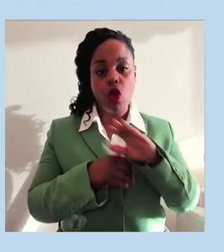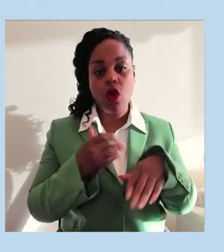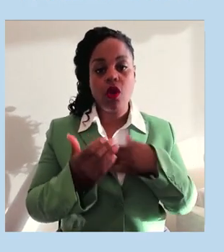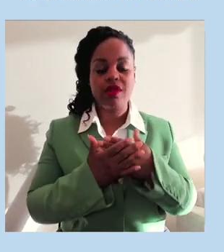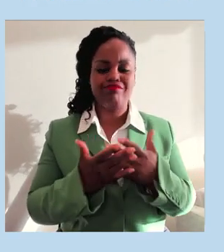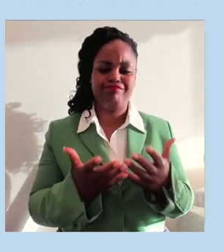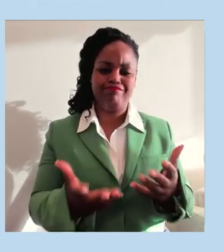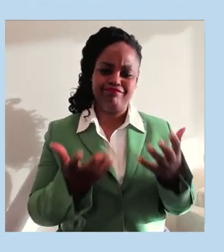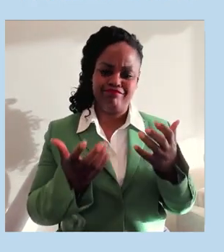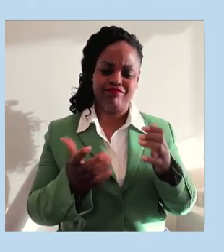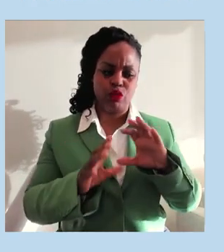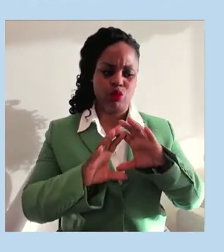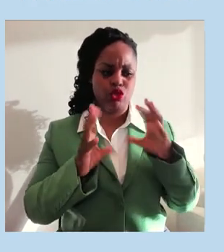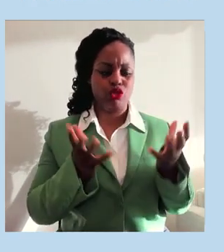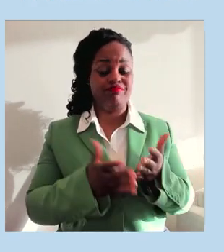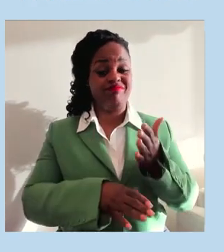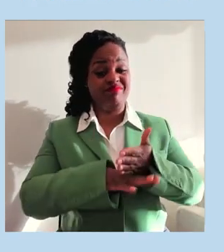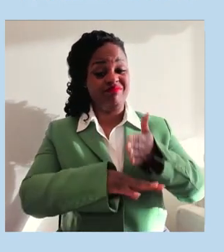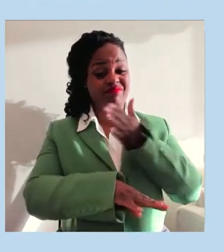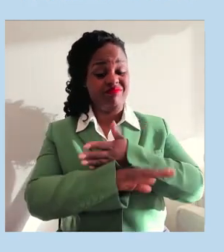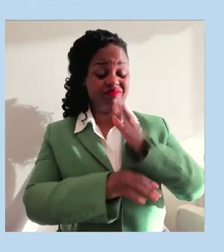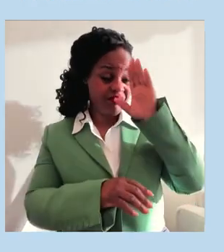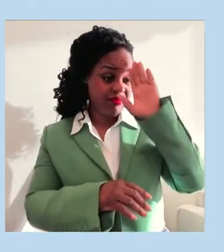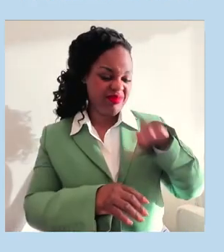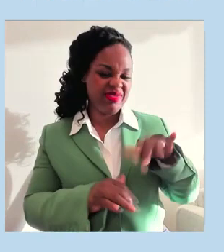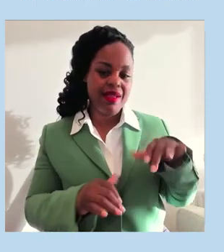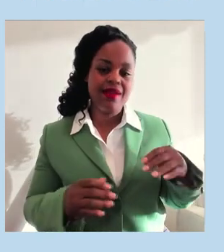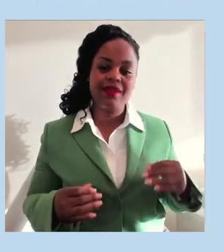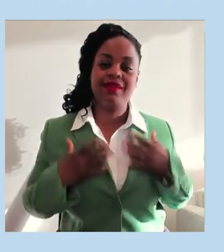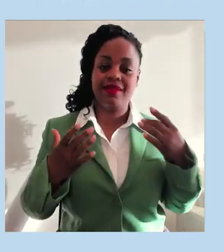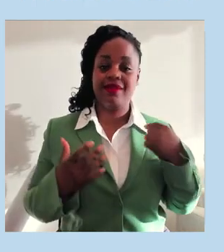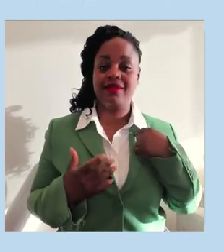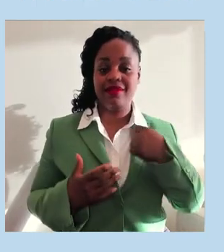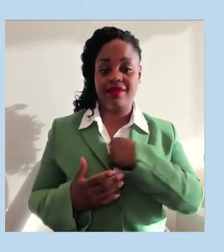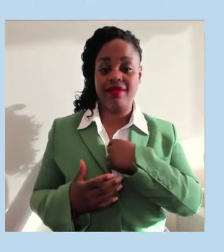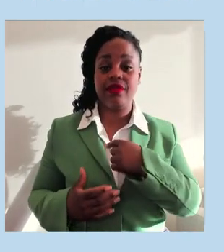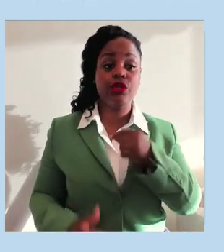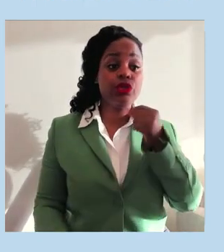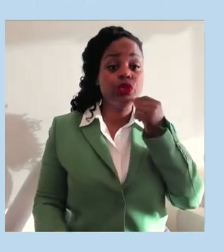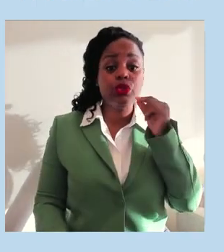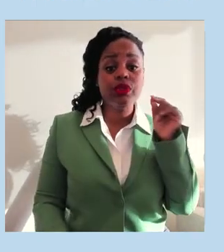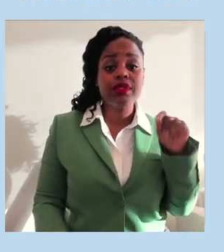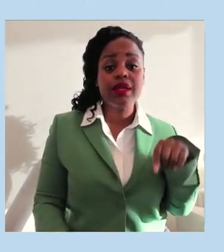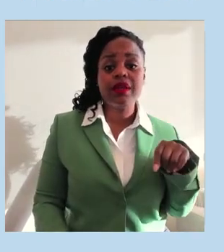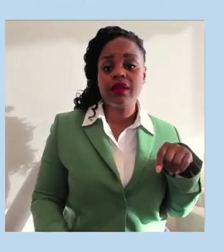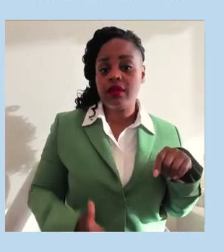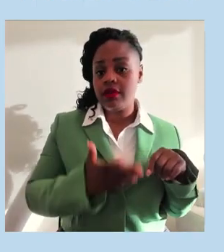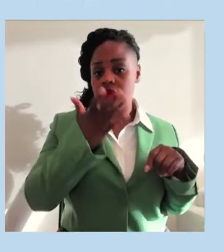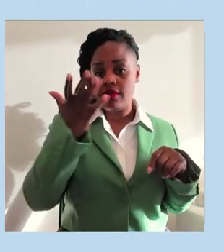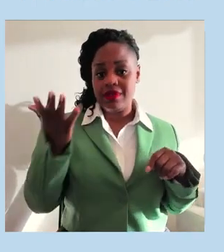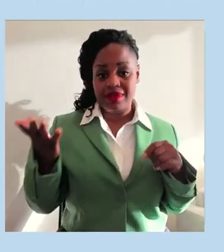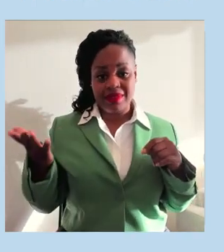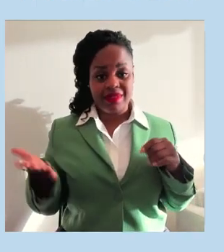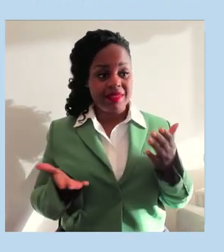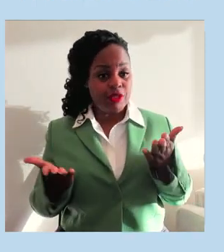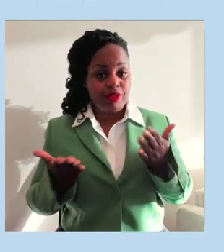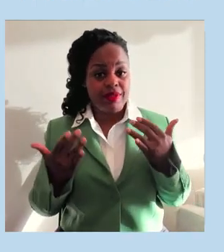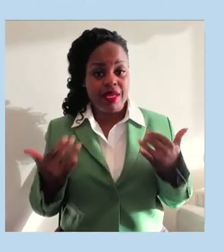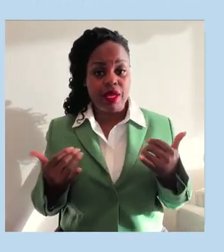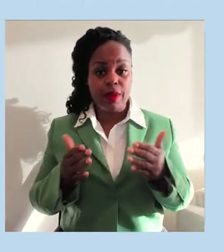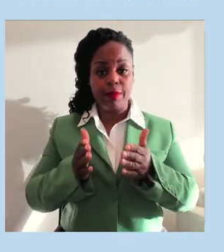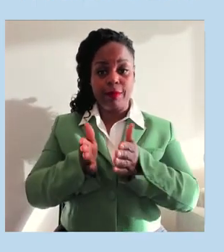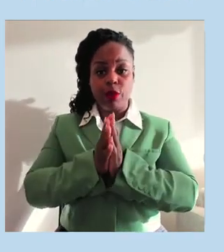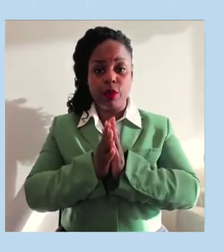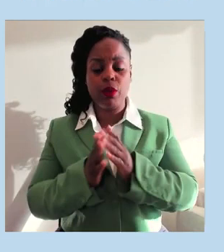inspired. From Ukraine to Burma, the international community's comprehensive and